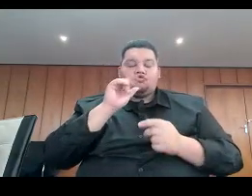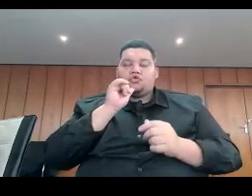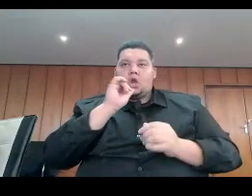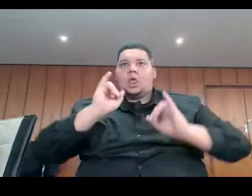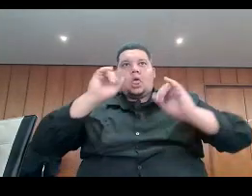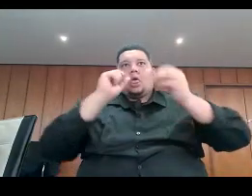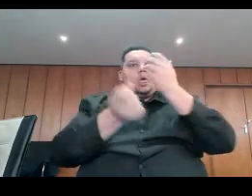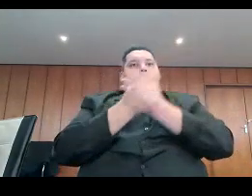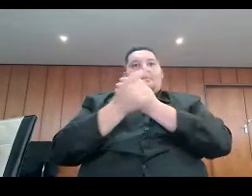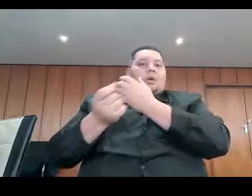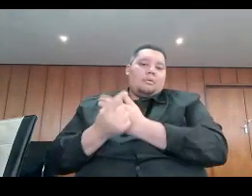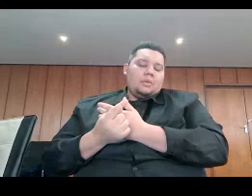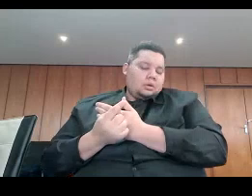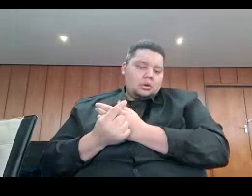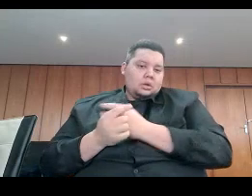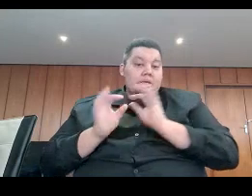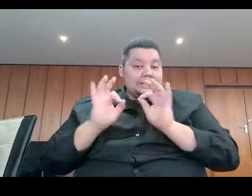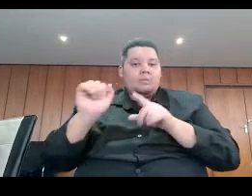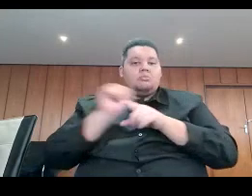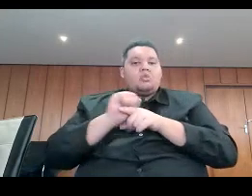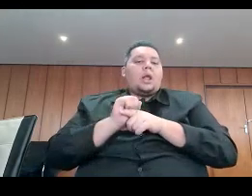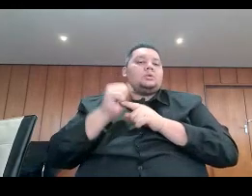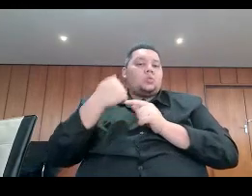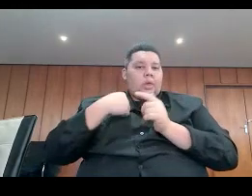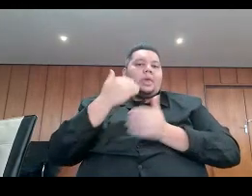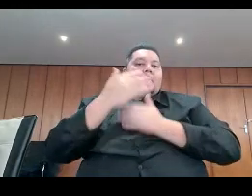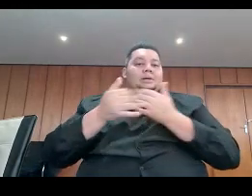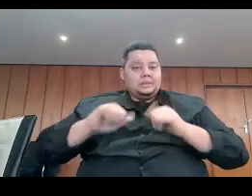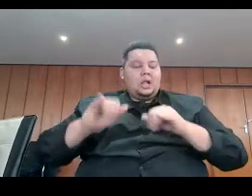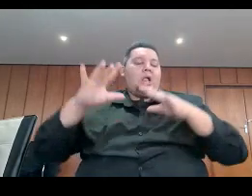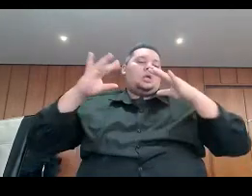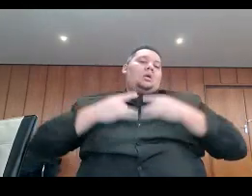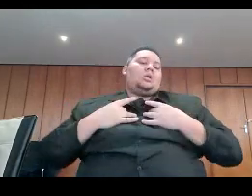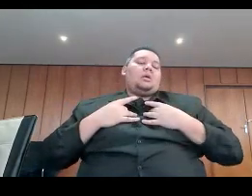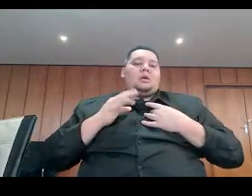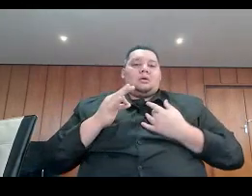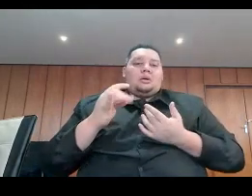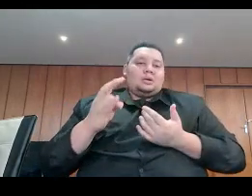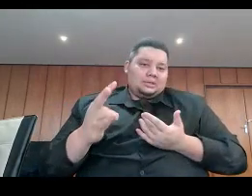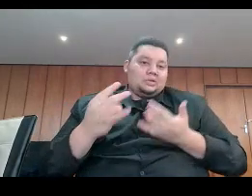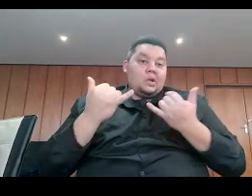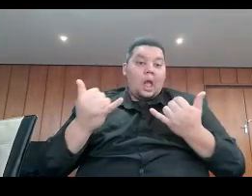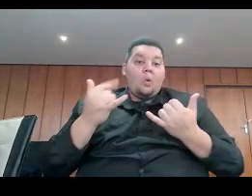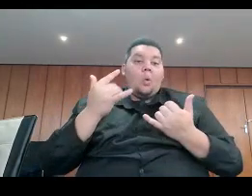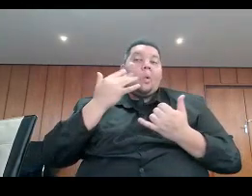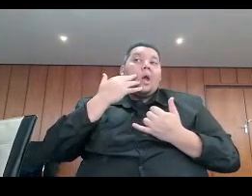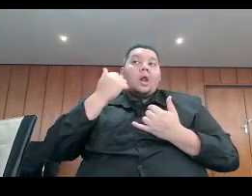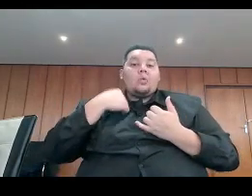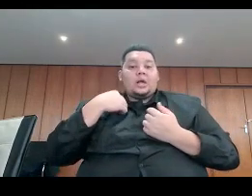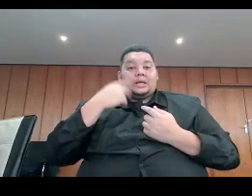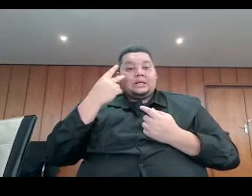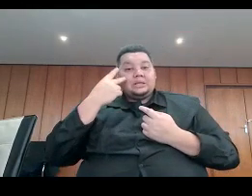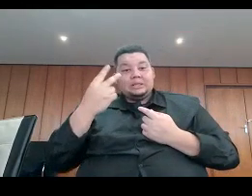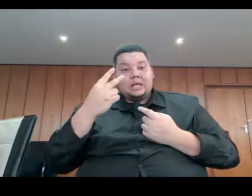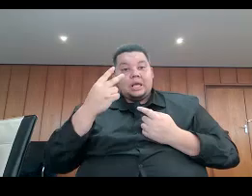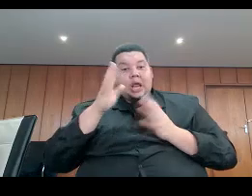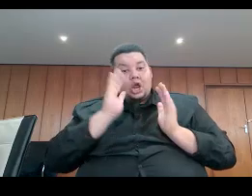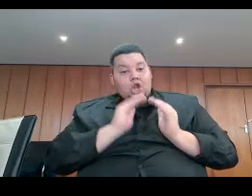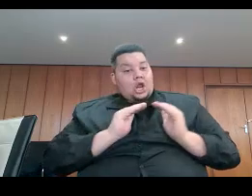accident. It is actually a practice that we still perpetuate. And so when we see unequal